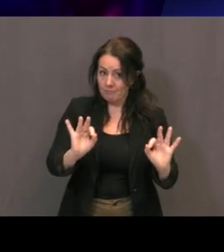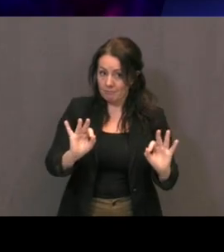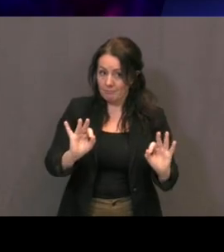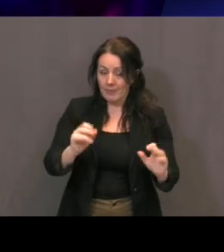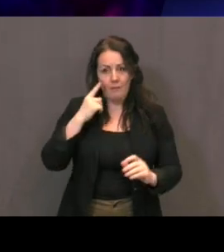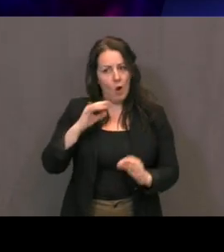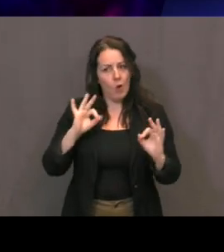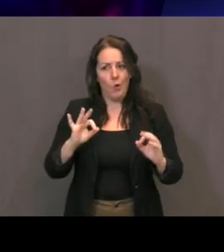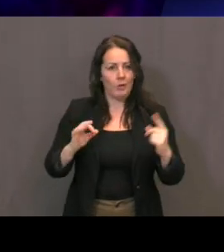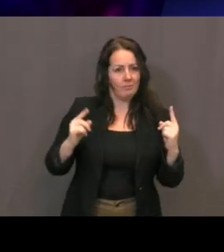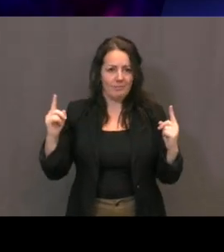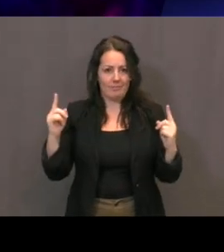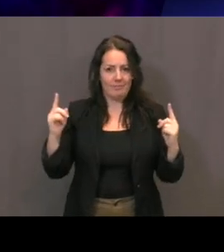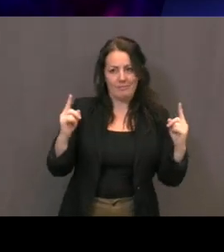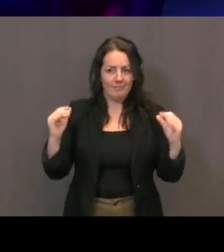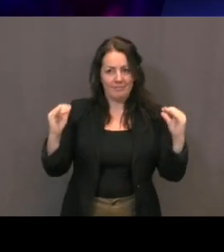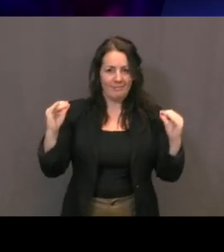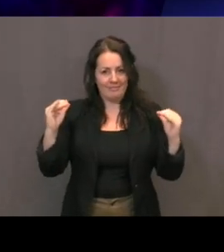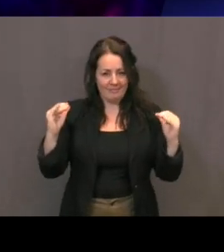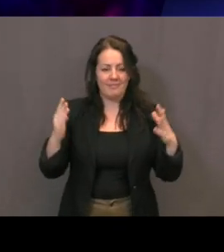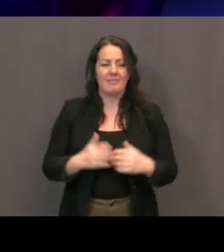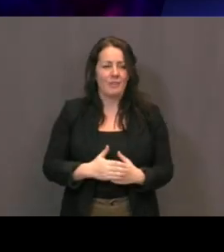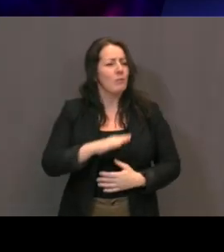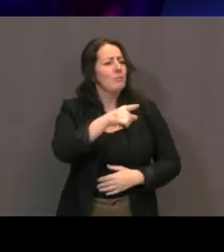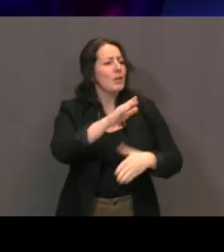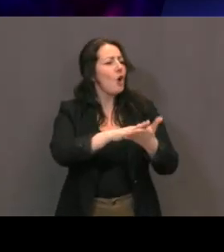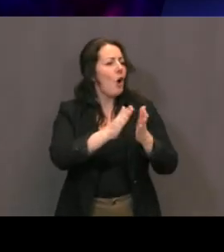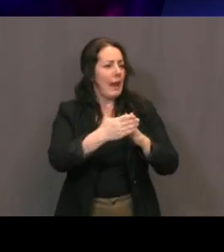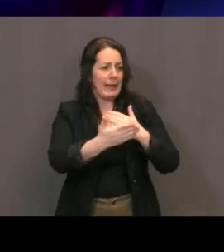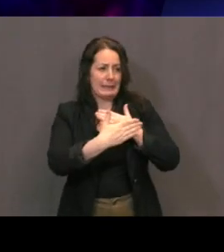that we're on the dot. And